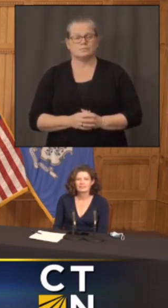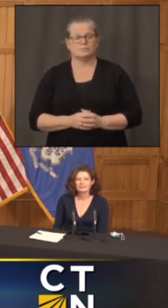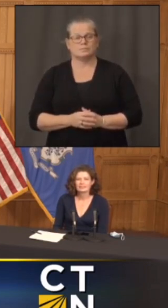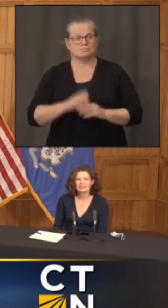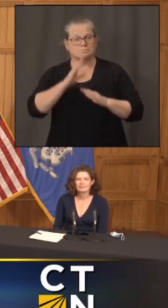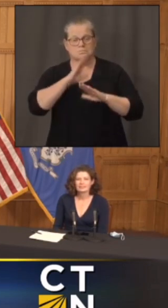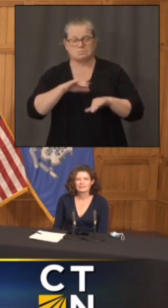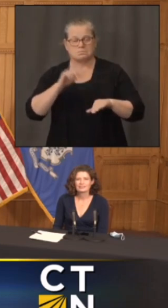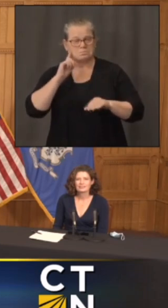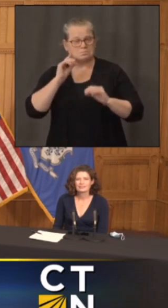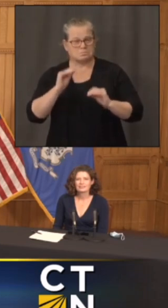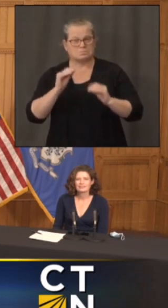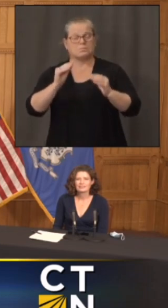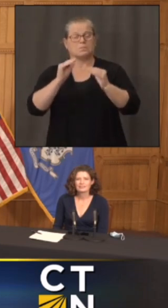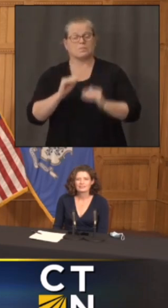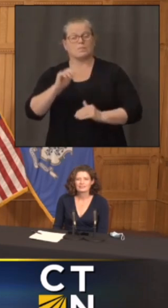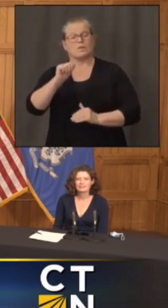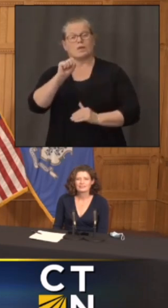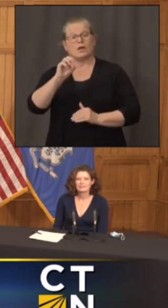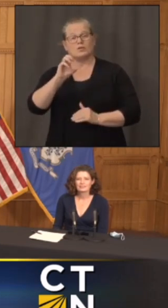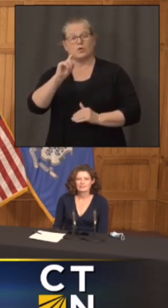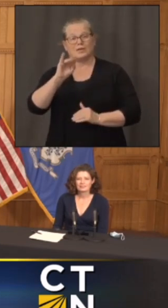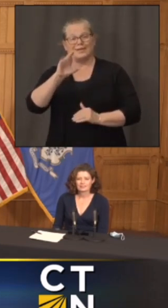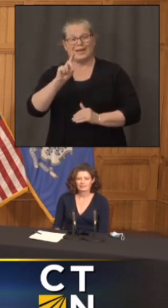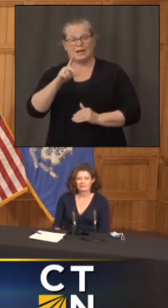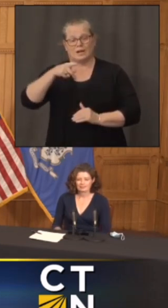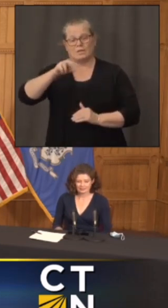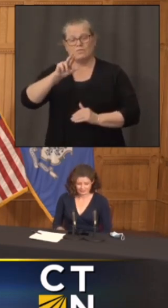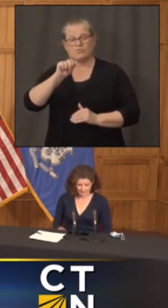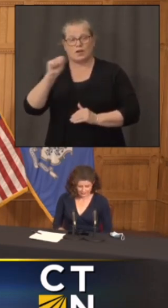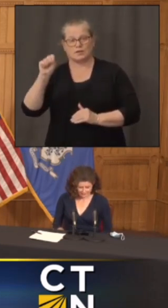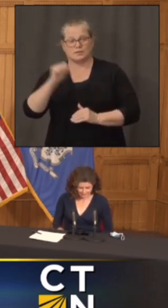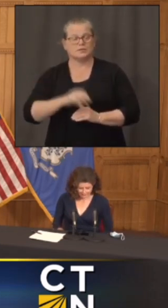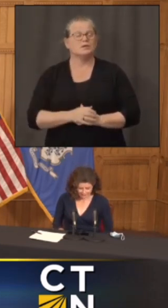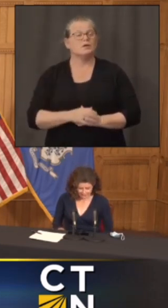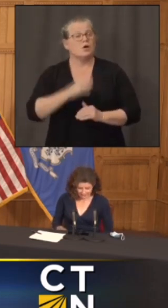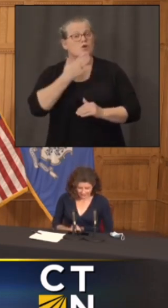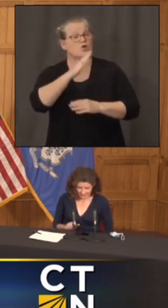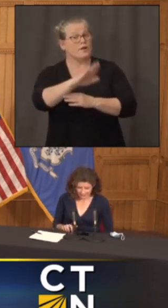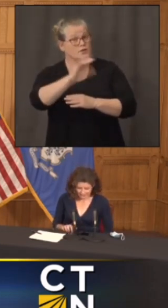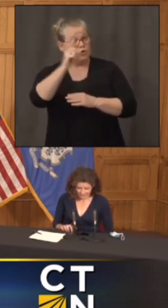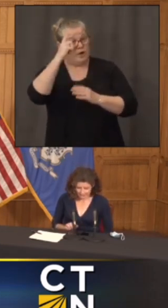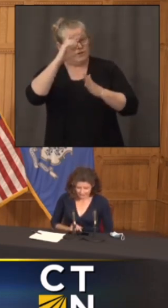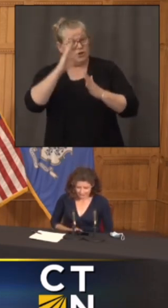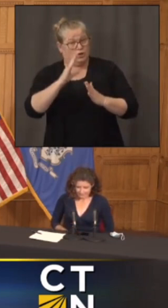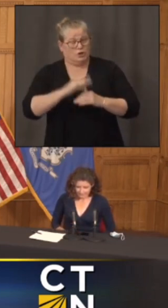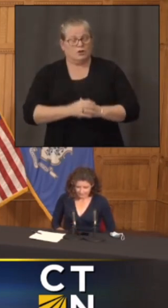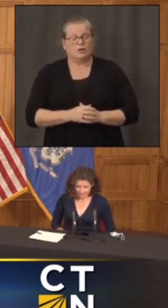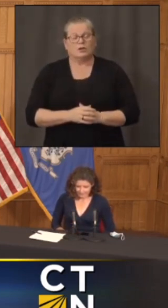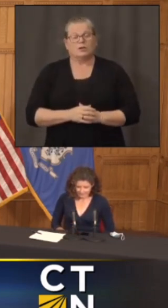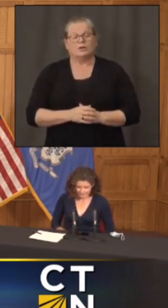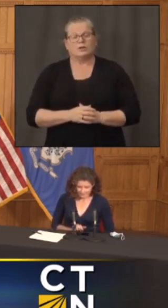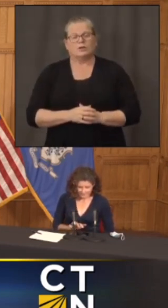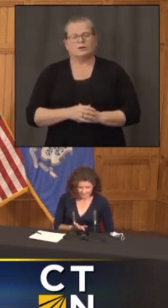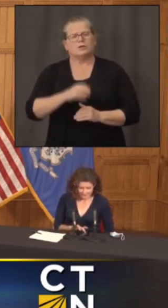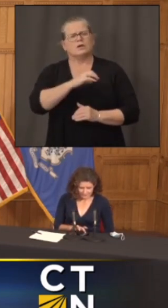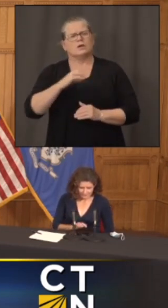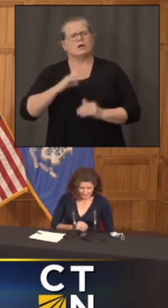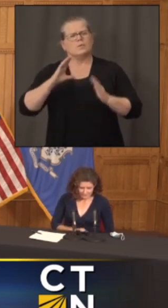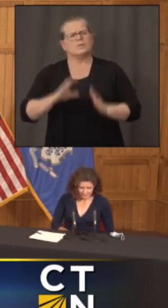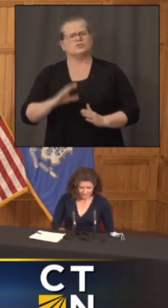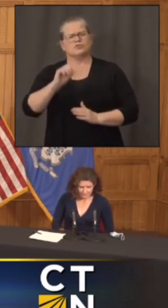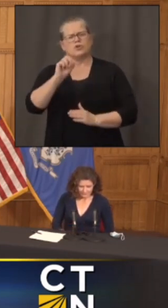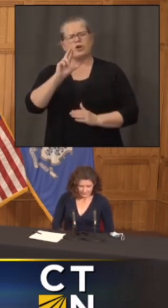The Associated Press. Good afternoon, Governor. And Commissioner Cardona, many families